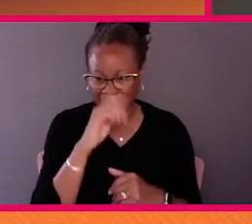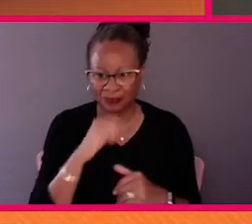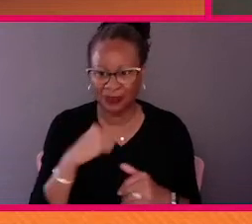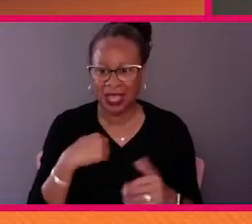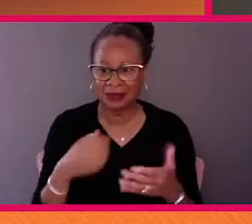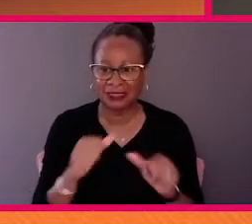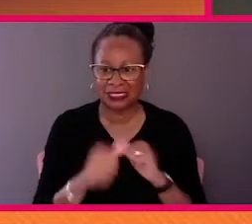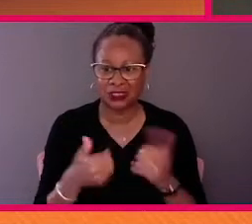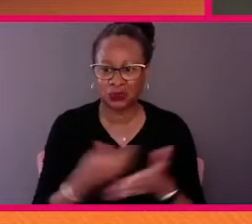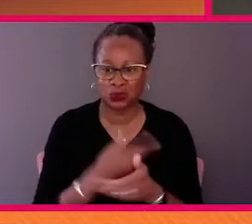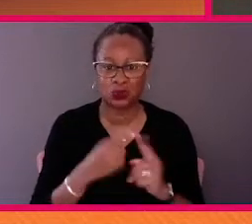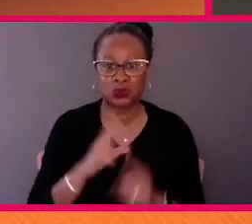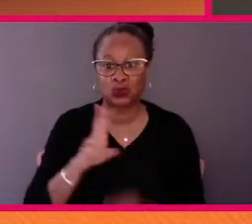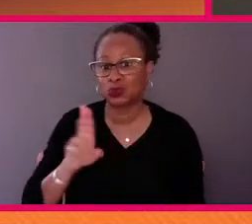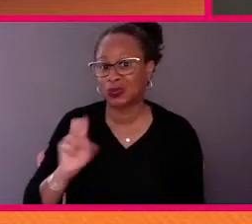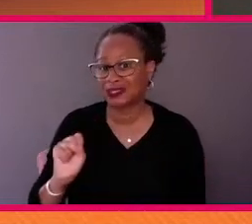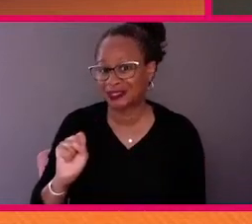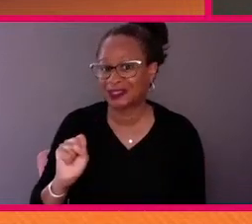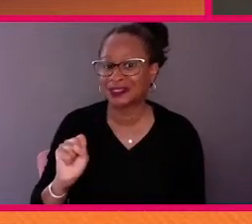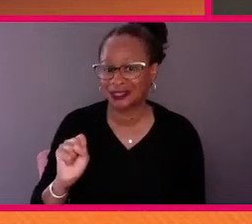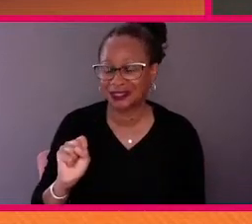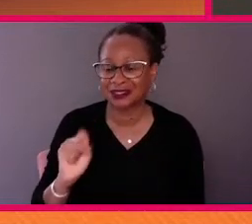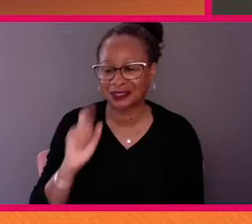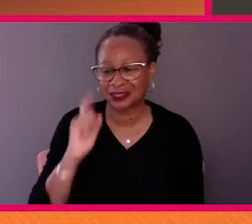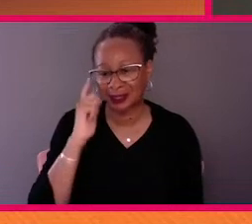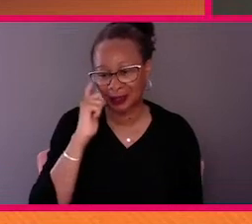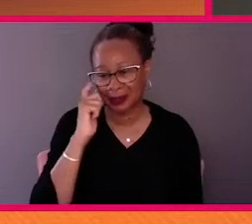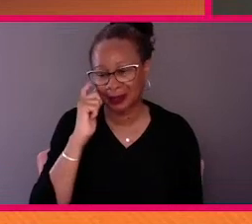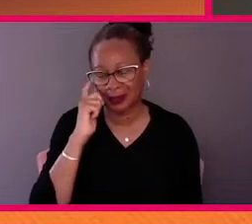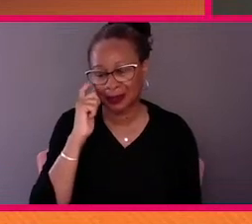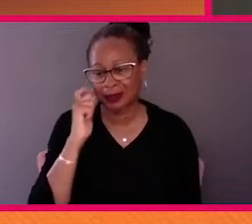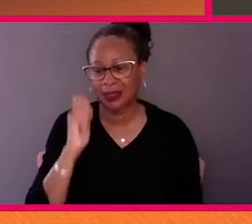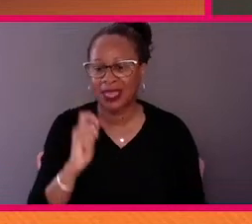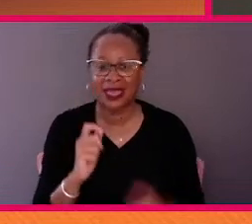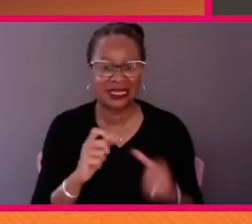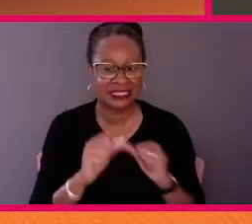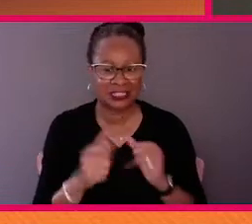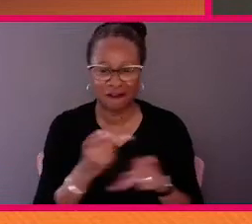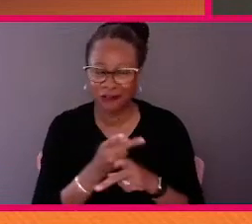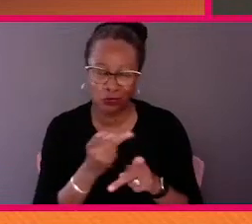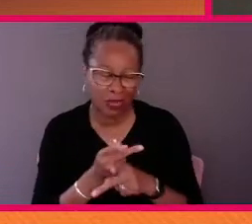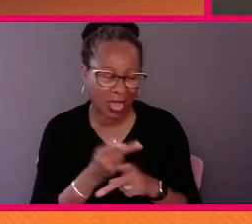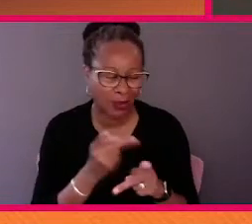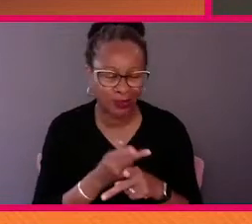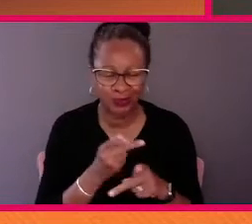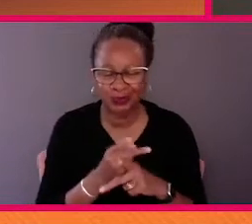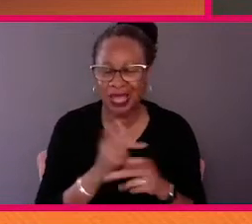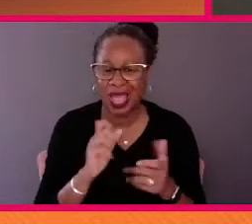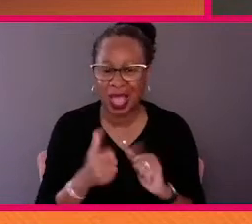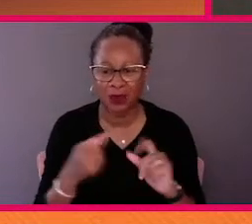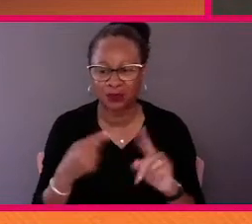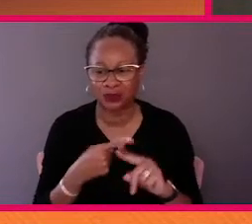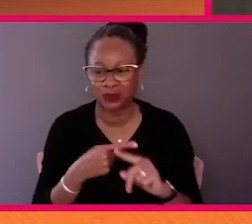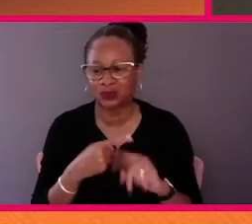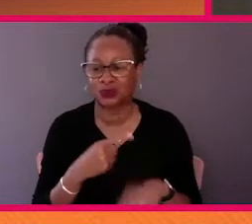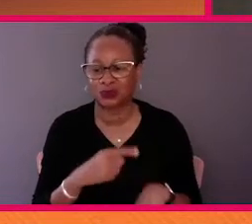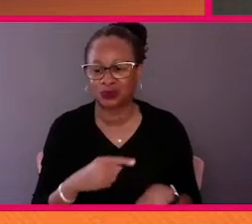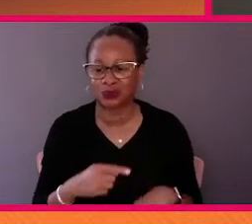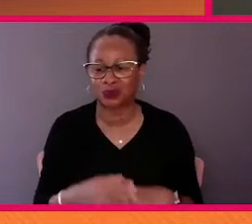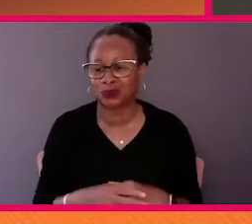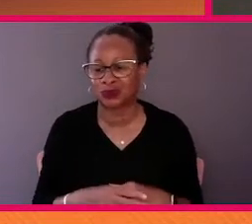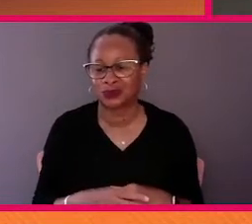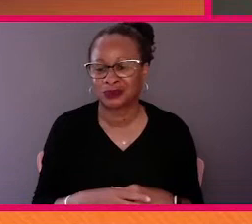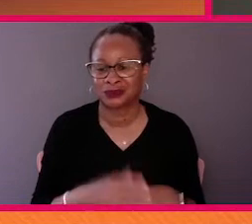the US, and I'm still navigating and figure out how to actually